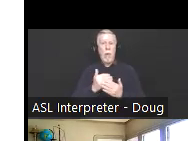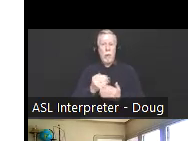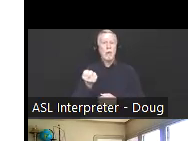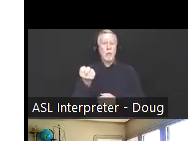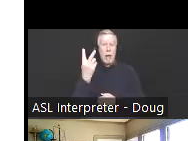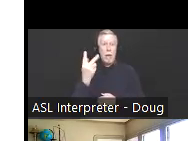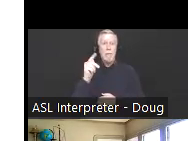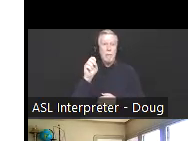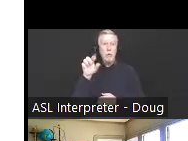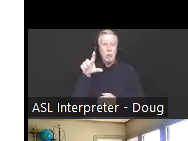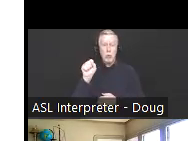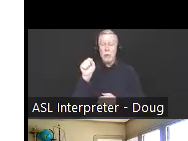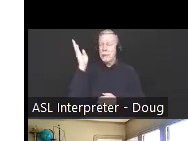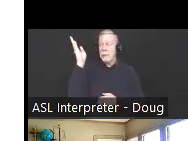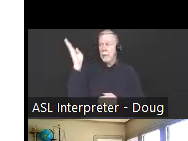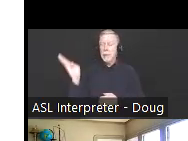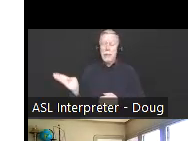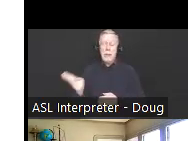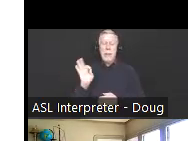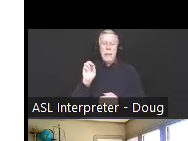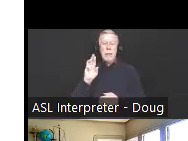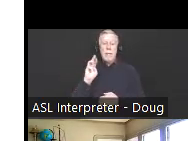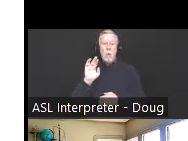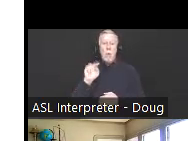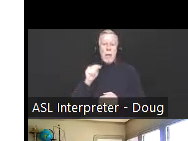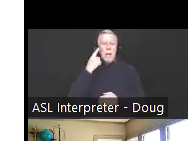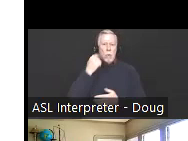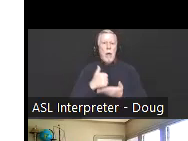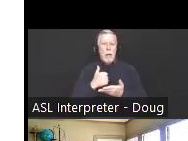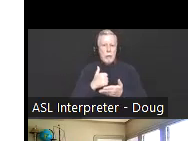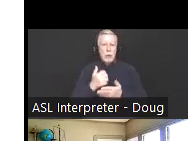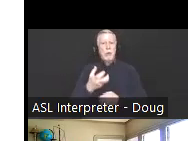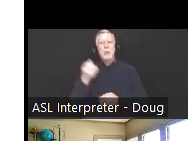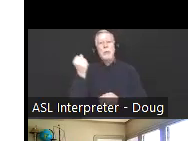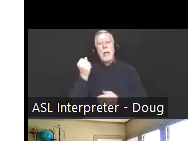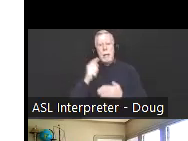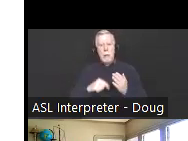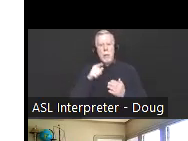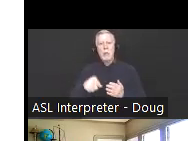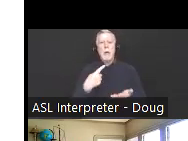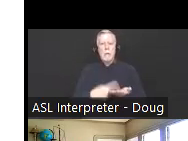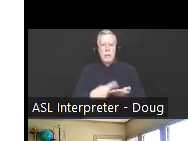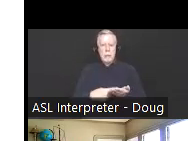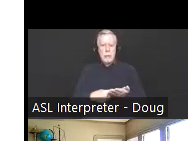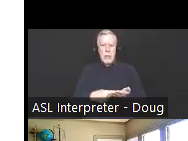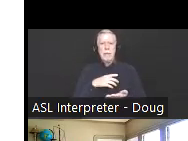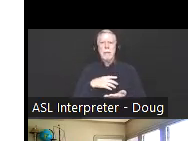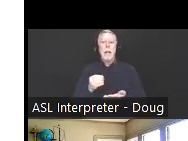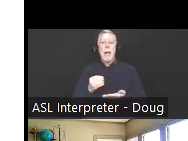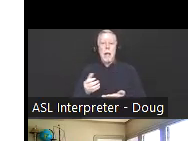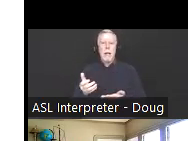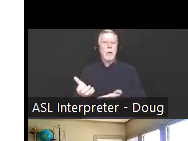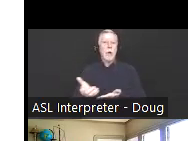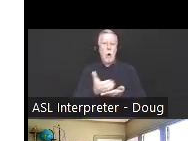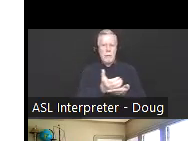and in the format of helping you to take what you have discussed and harvest it and put it